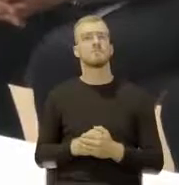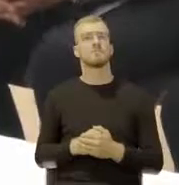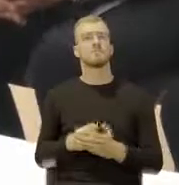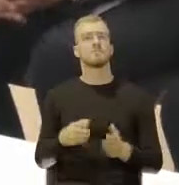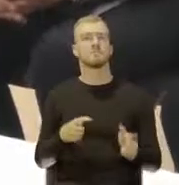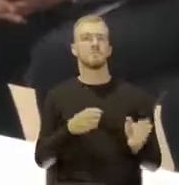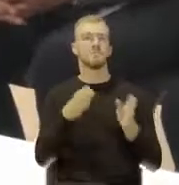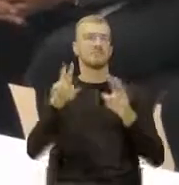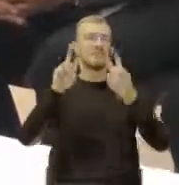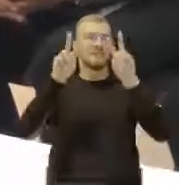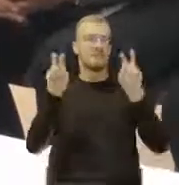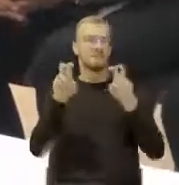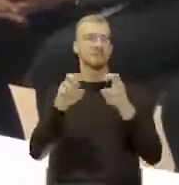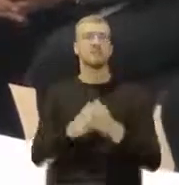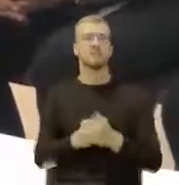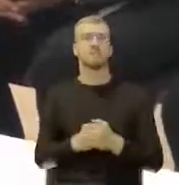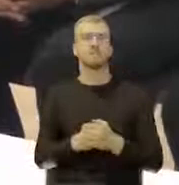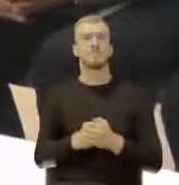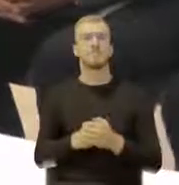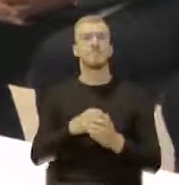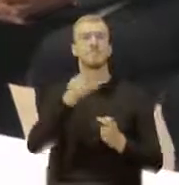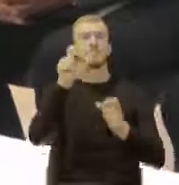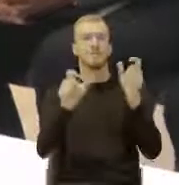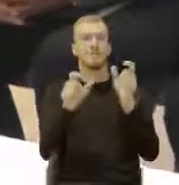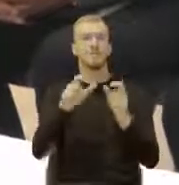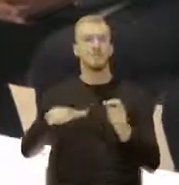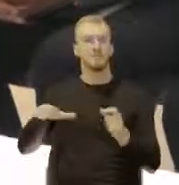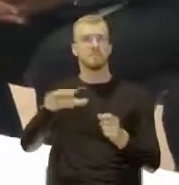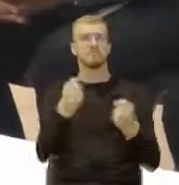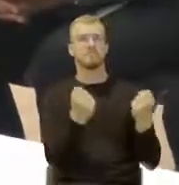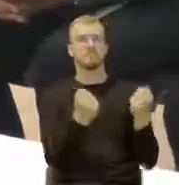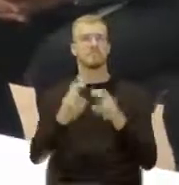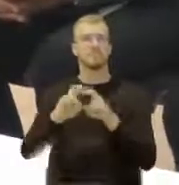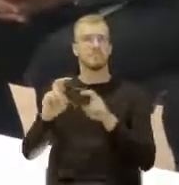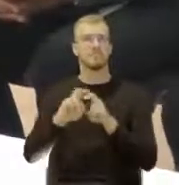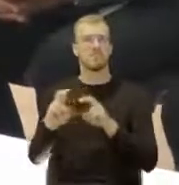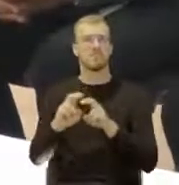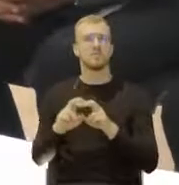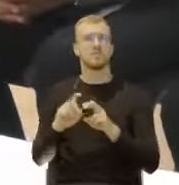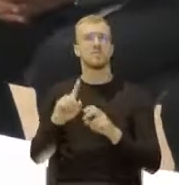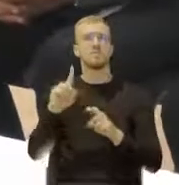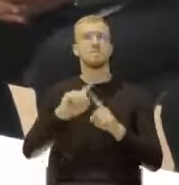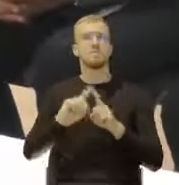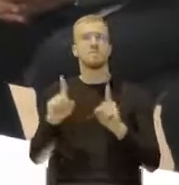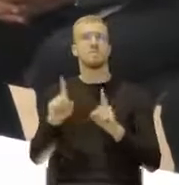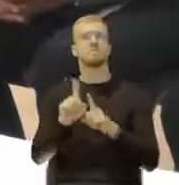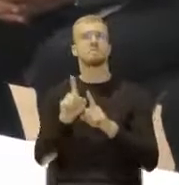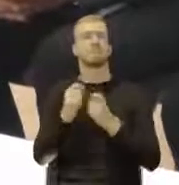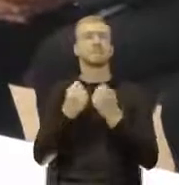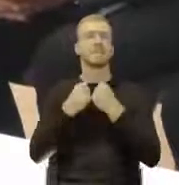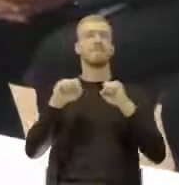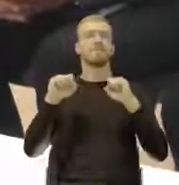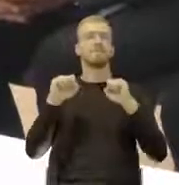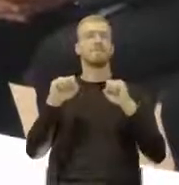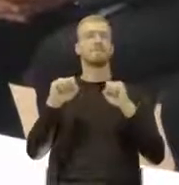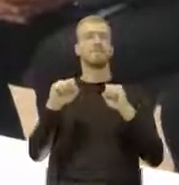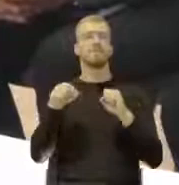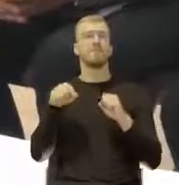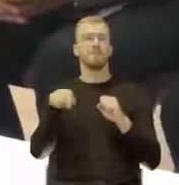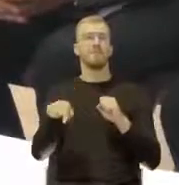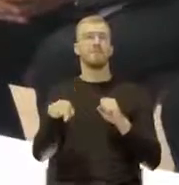also in terms of road safety, there is a scientific evidence showing that when there is more public transport, we have less